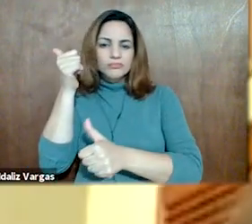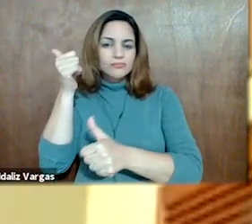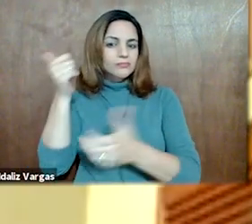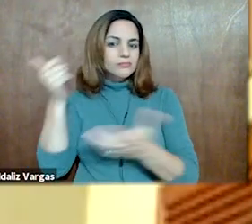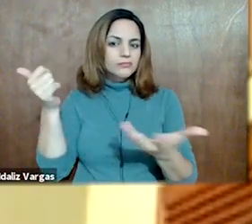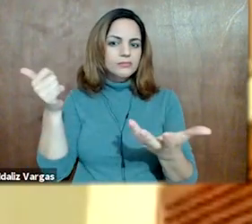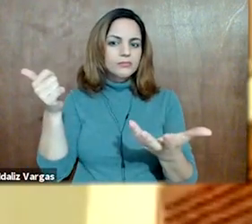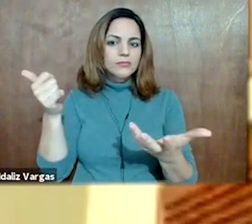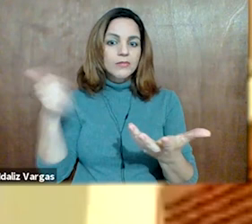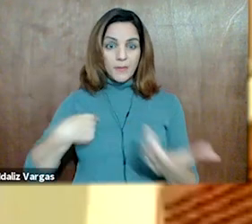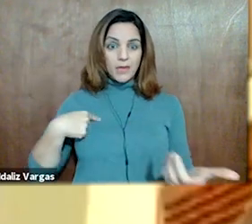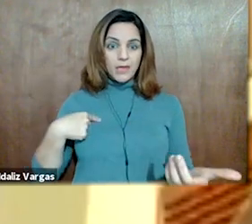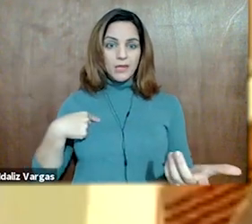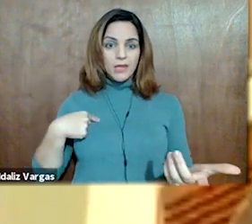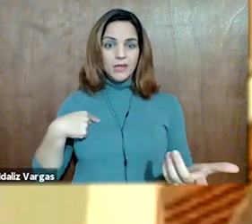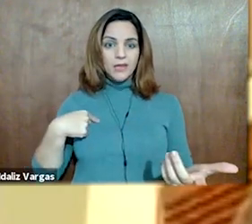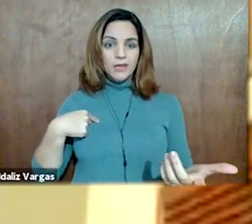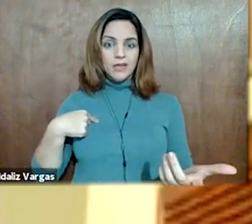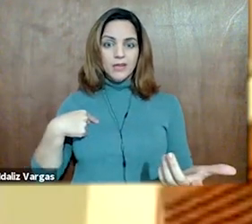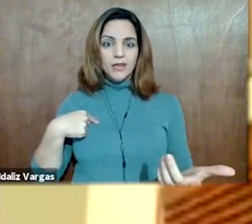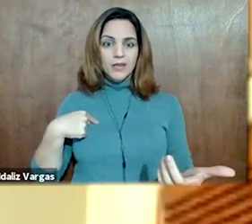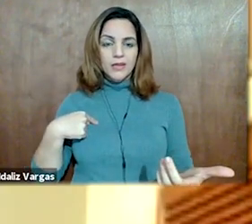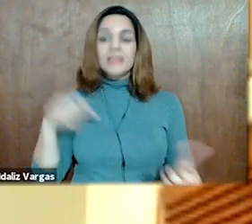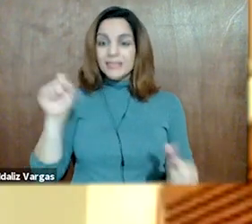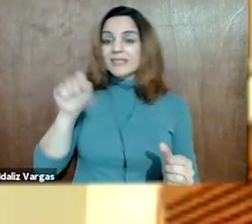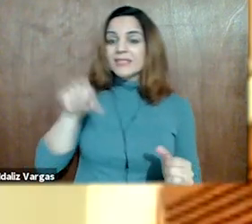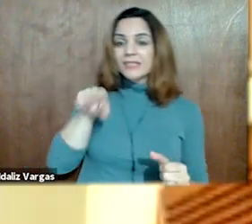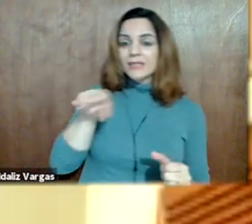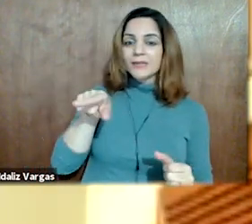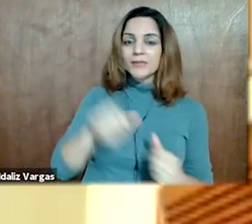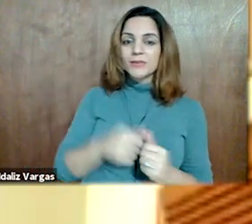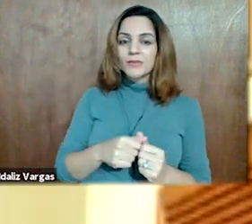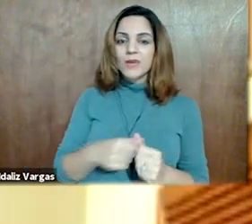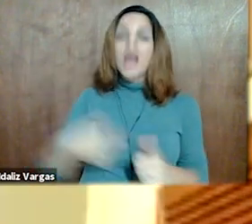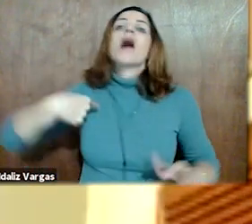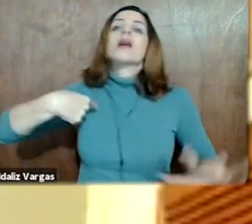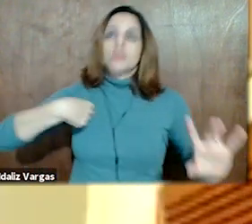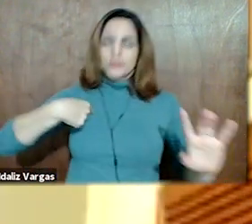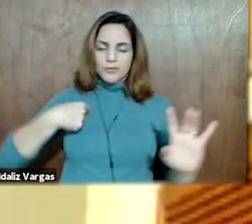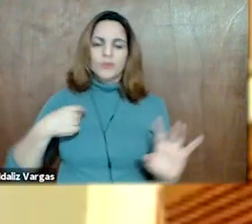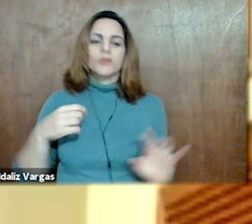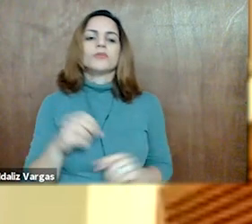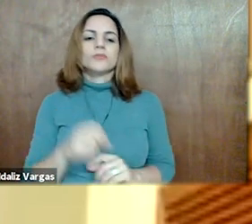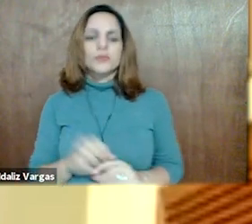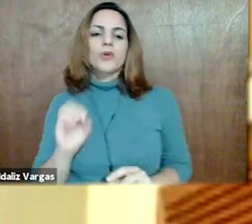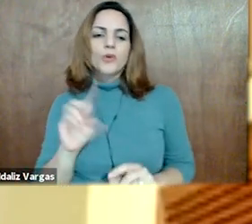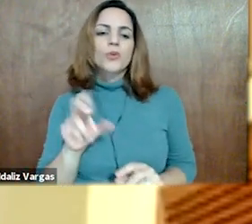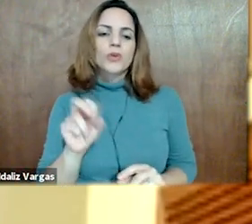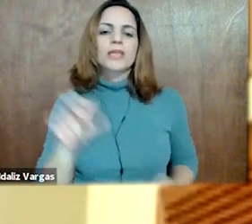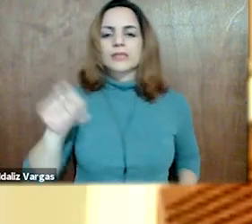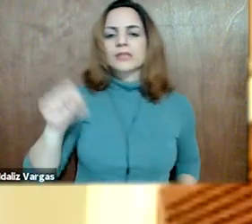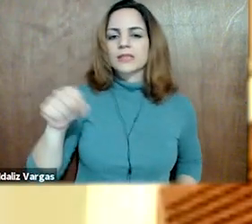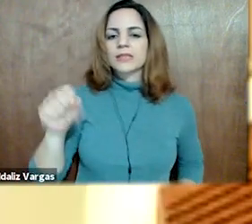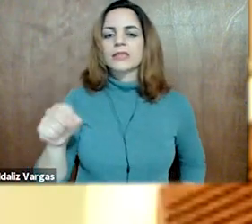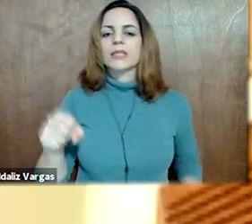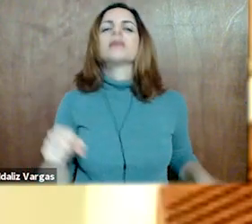Are you asking me or Ana Irma? I'm asking you, Digna. Mm-hmm. Okay, yeah, well, I think absolutely. I think we should take